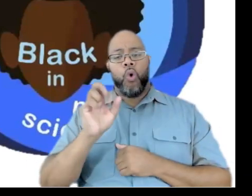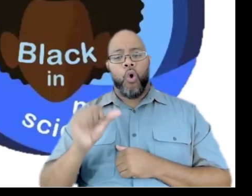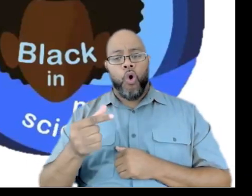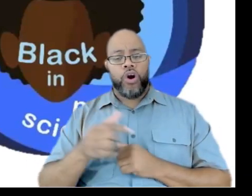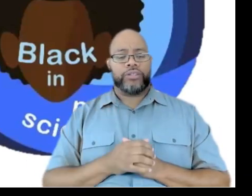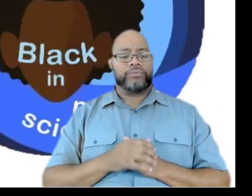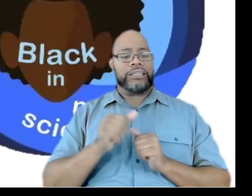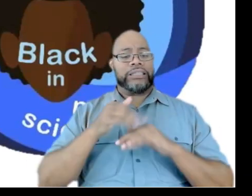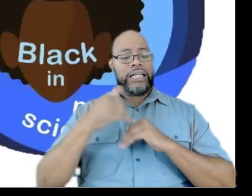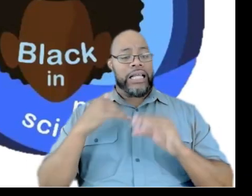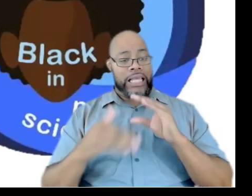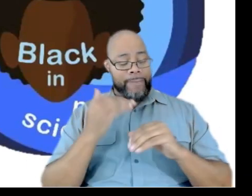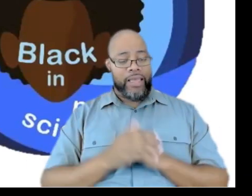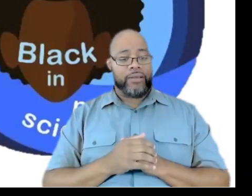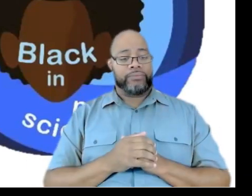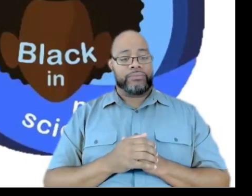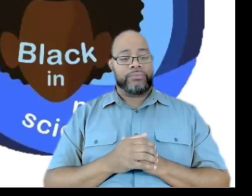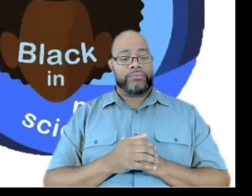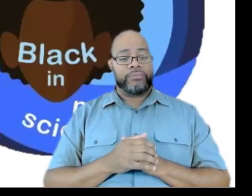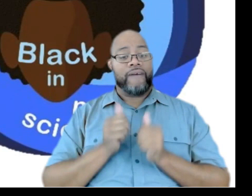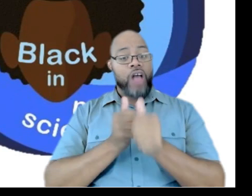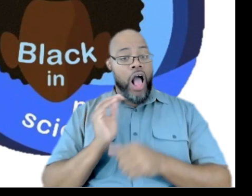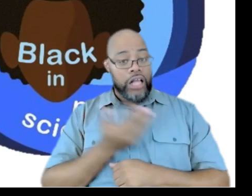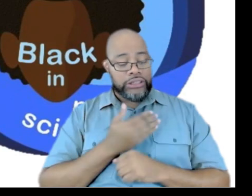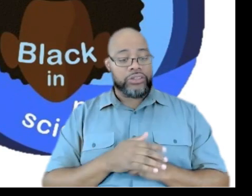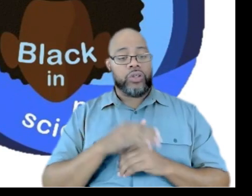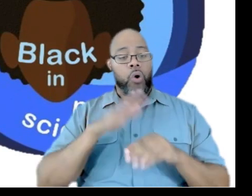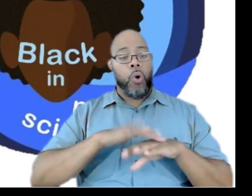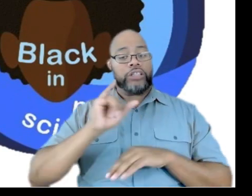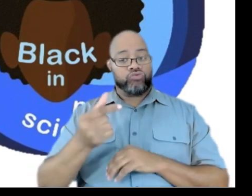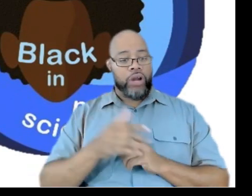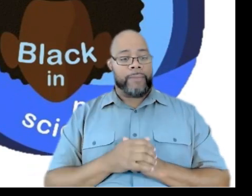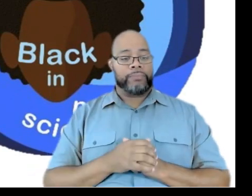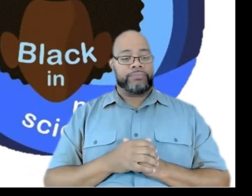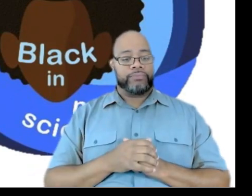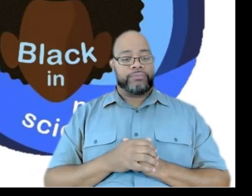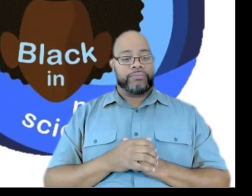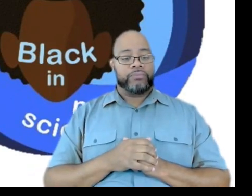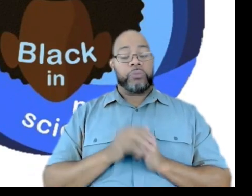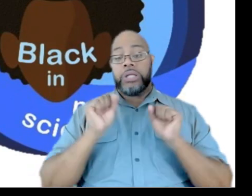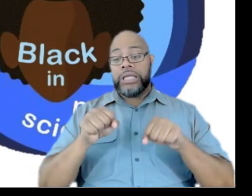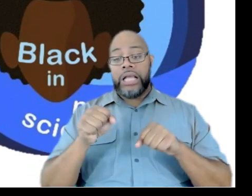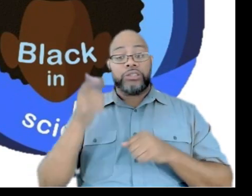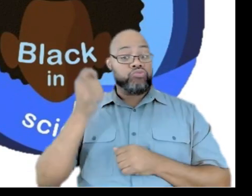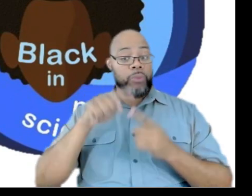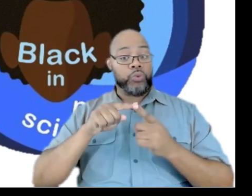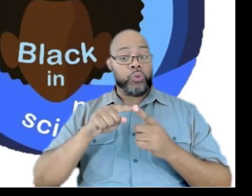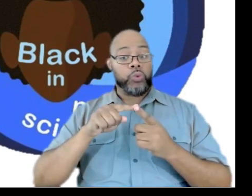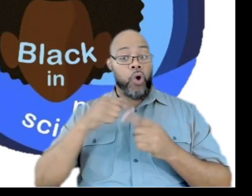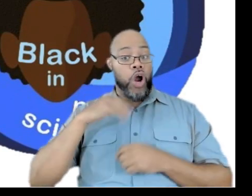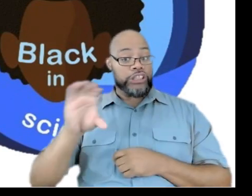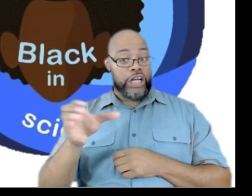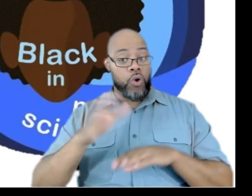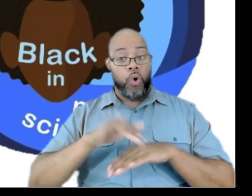blackandmarinescience.org. You can send us an email. You can follow us on Instagram. You can subscribe to our channel